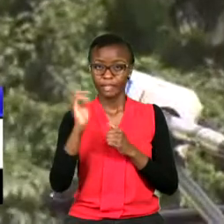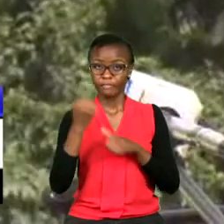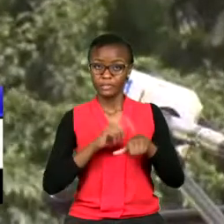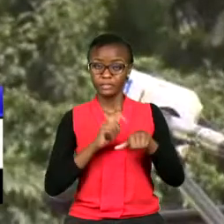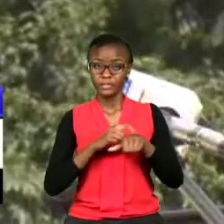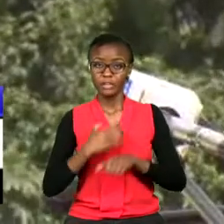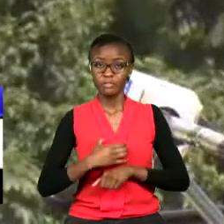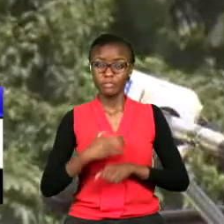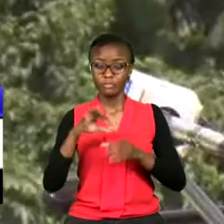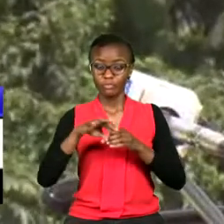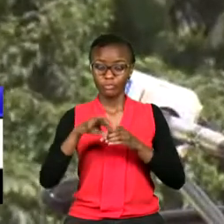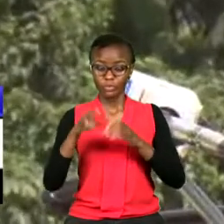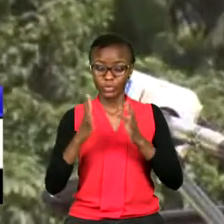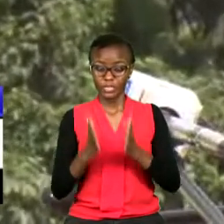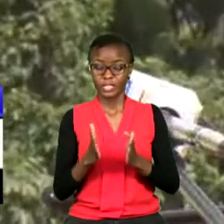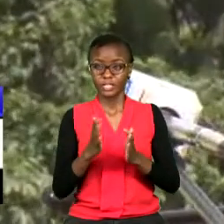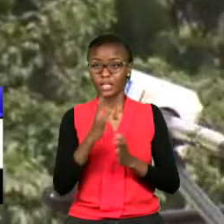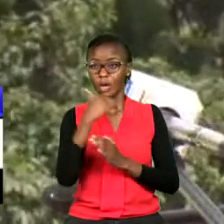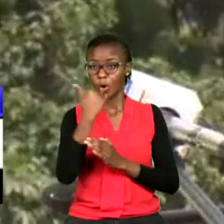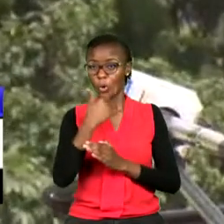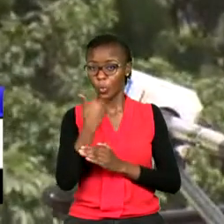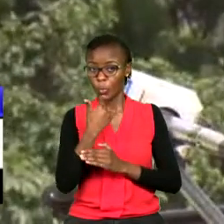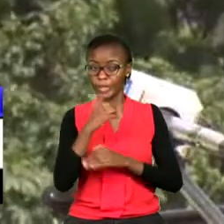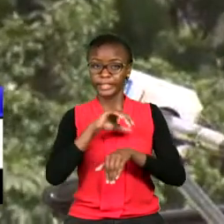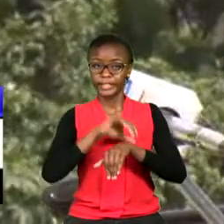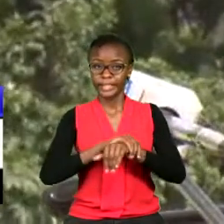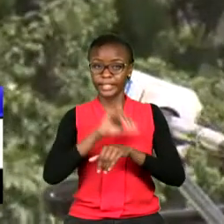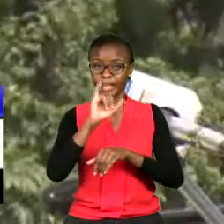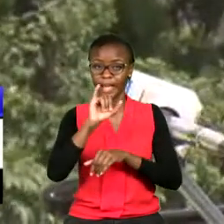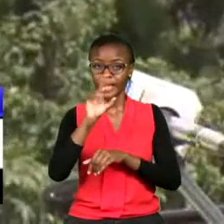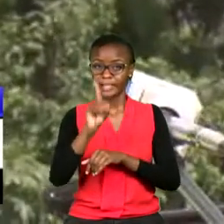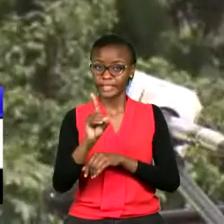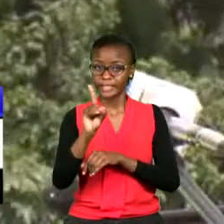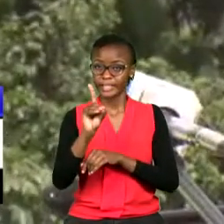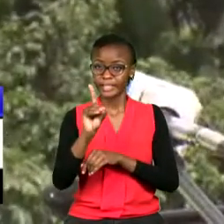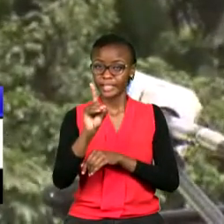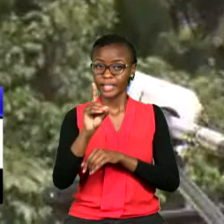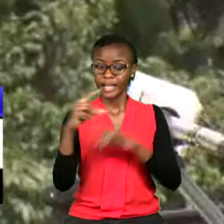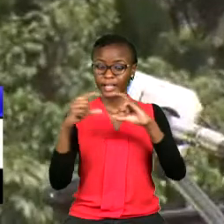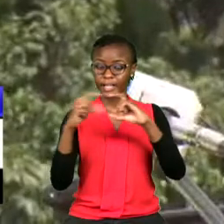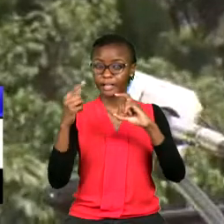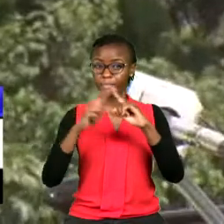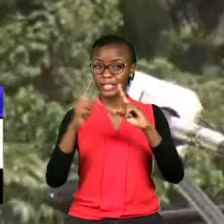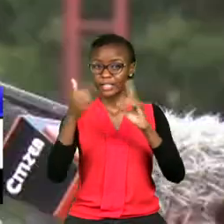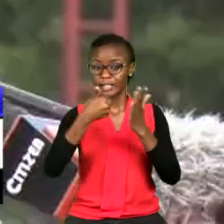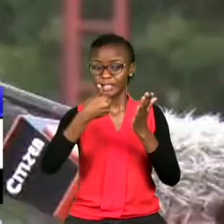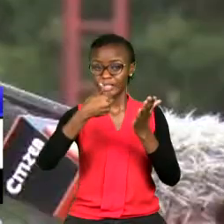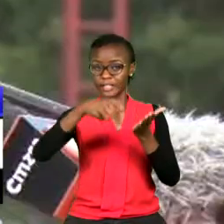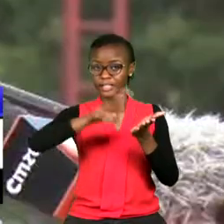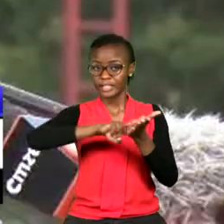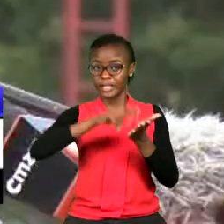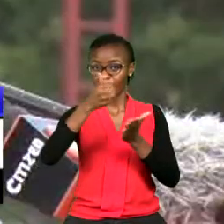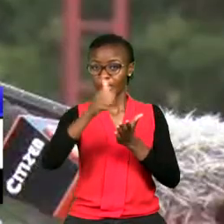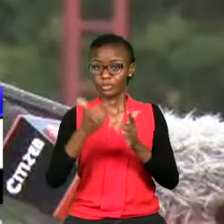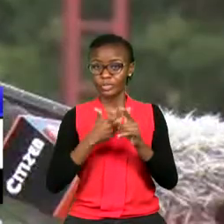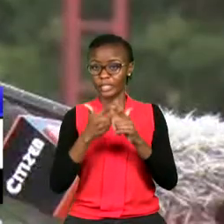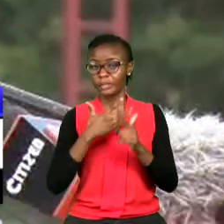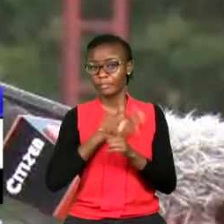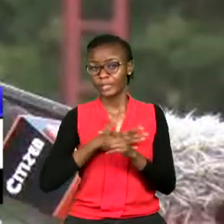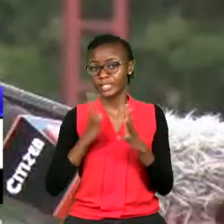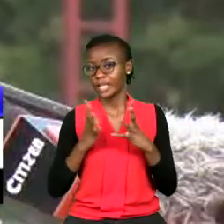would to be who have recently acquired national identity cards but are yet to register as voters to turn up. Despite